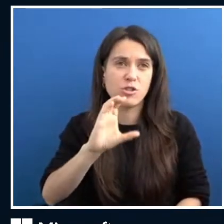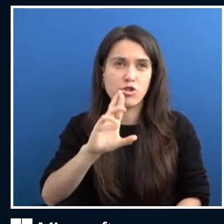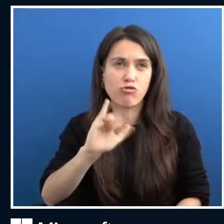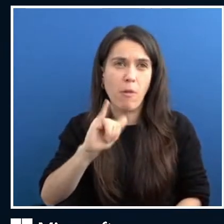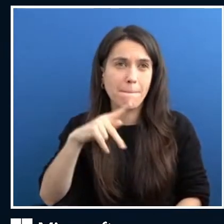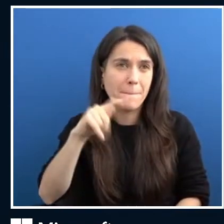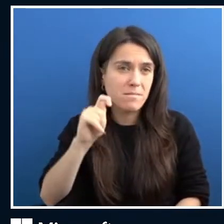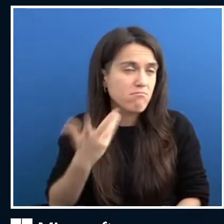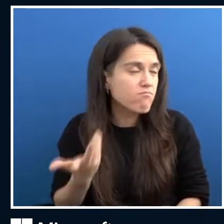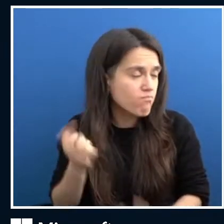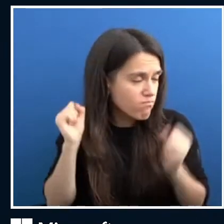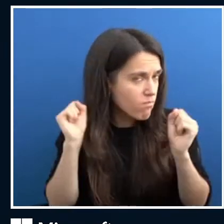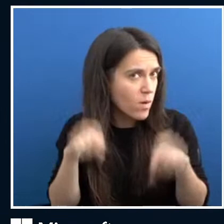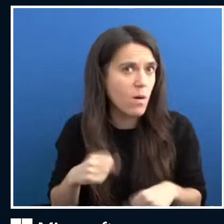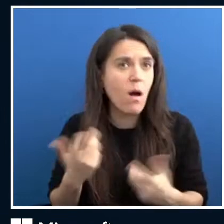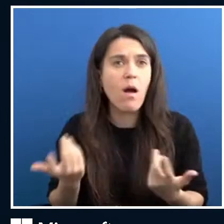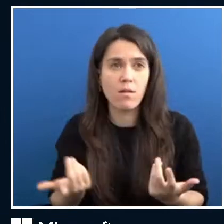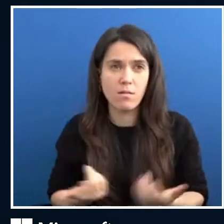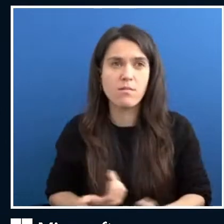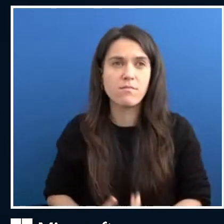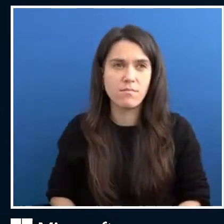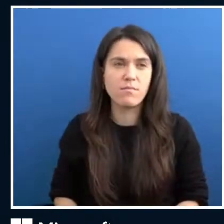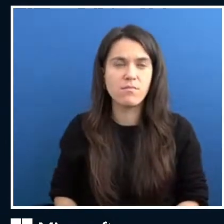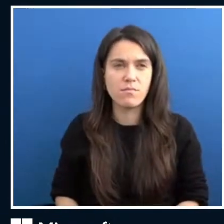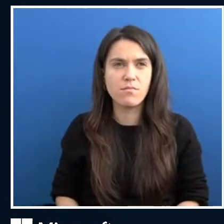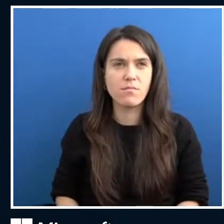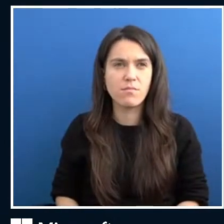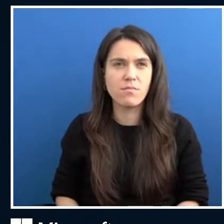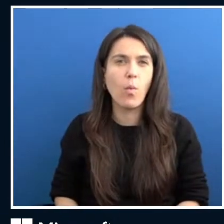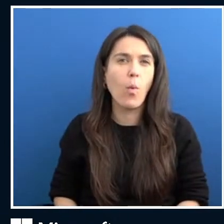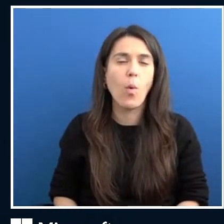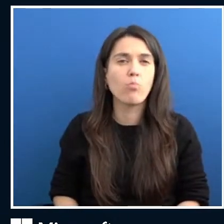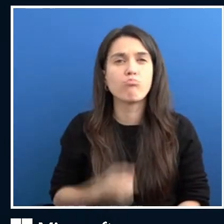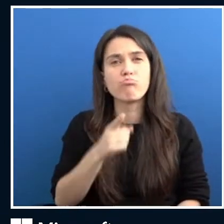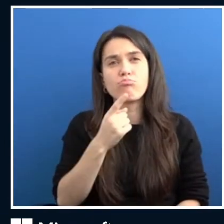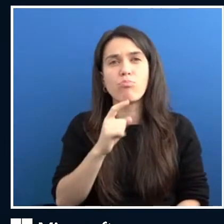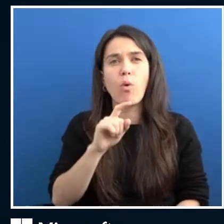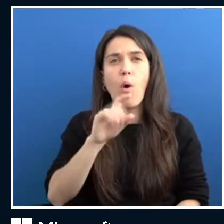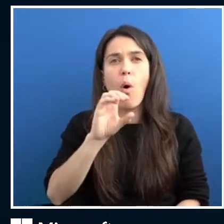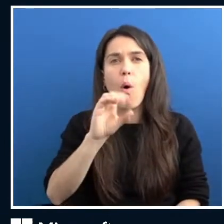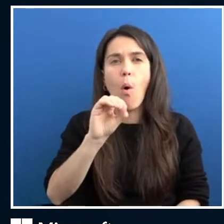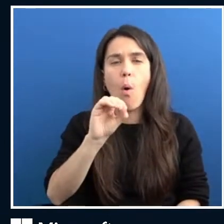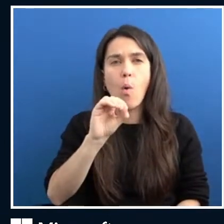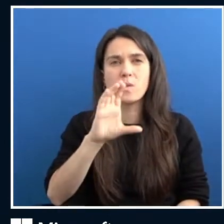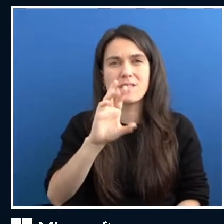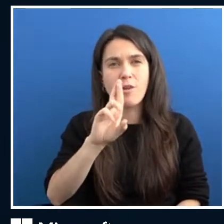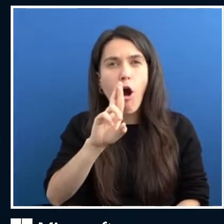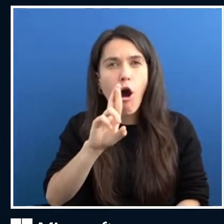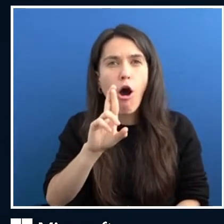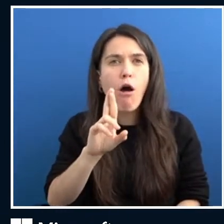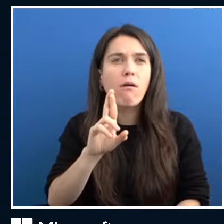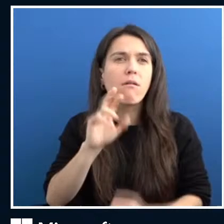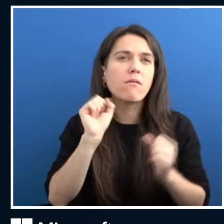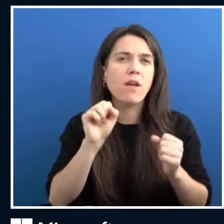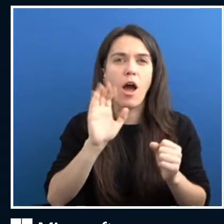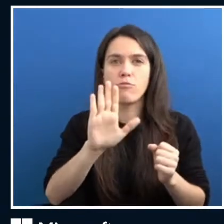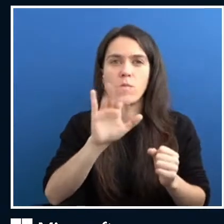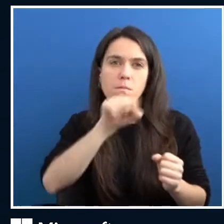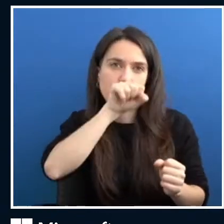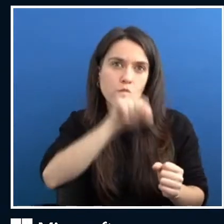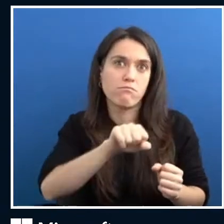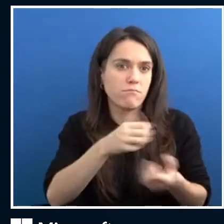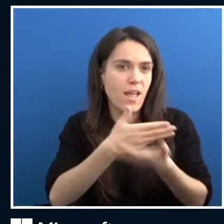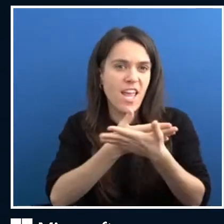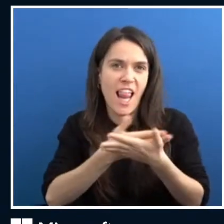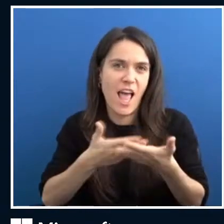For the initial part, like doing OCR, you can also use any of your favorite languages. But yeah,